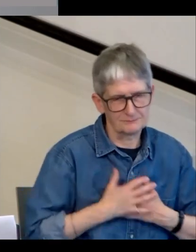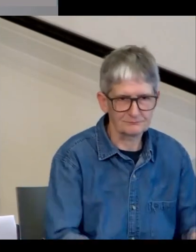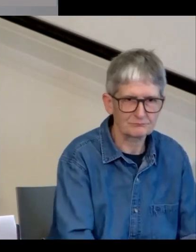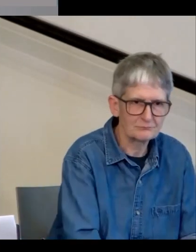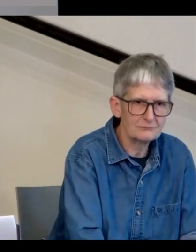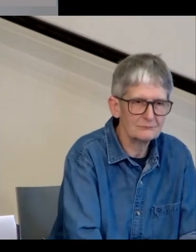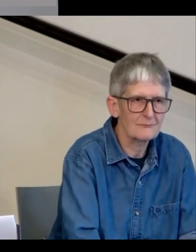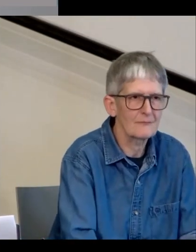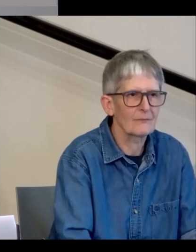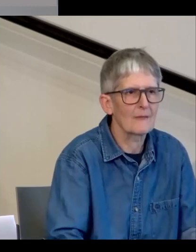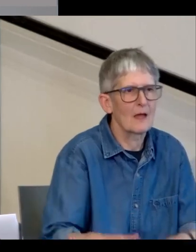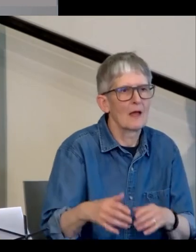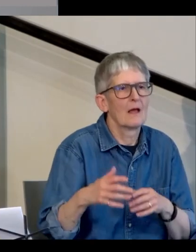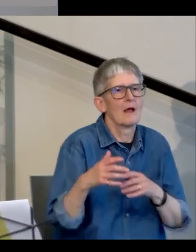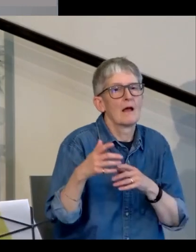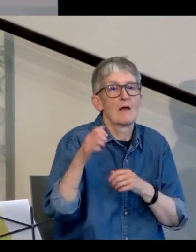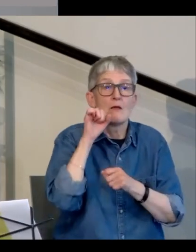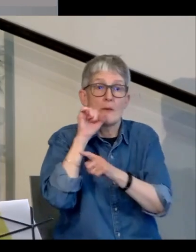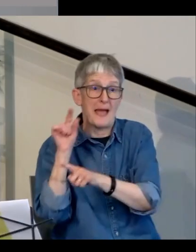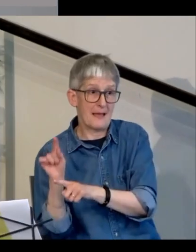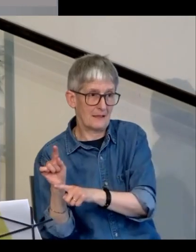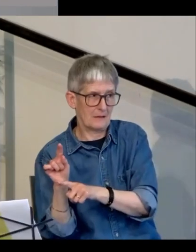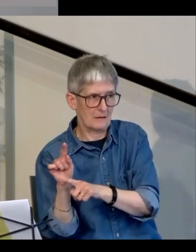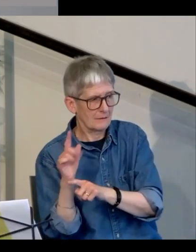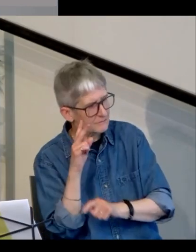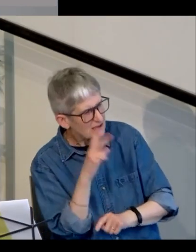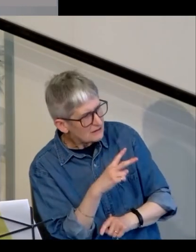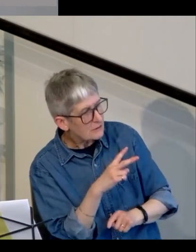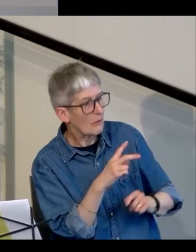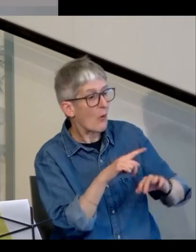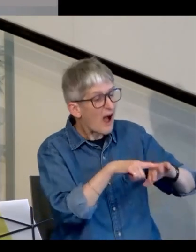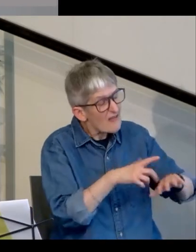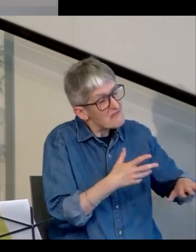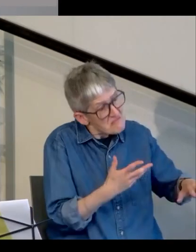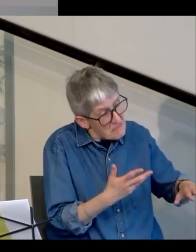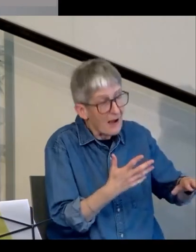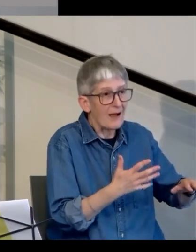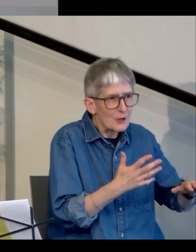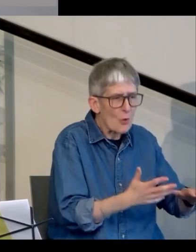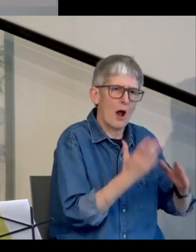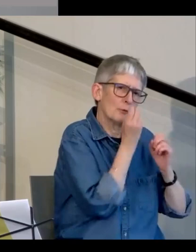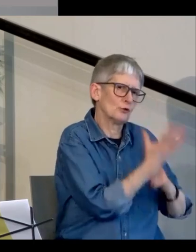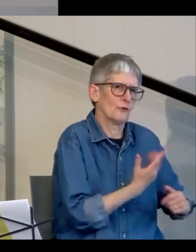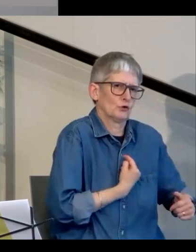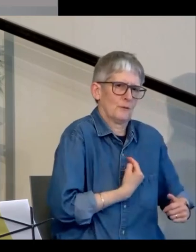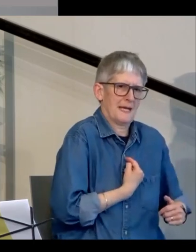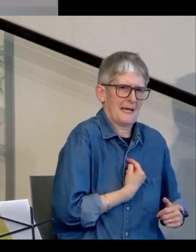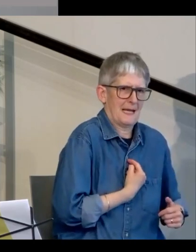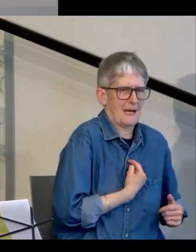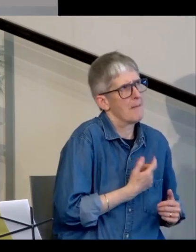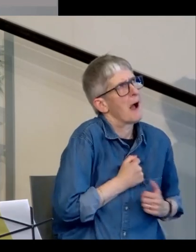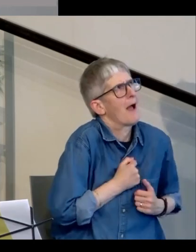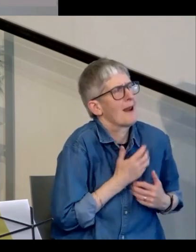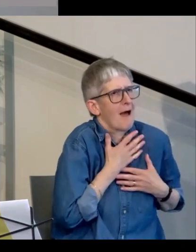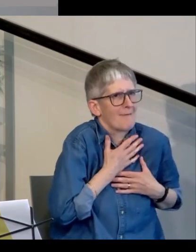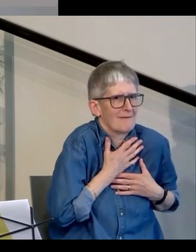The bridegroom sees the bride's imperfection but says, to me, you are beautiful, you are my love.